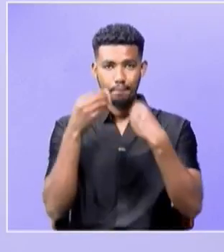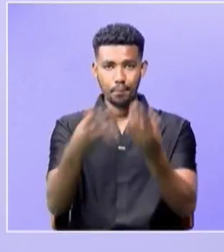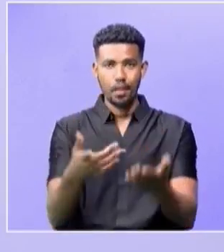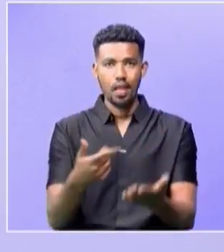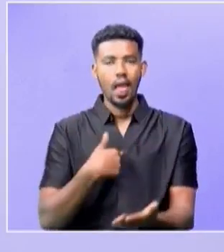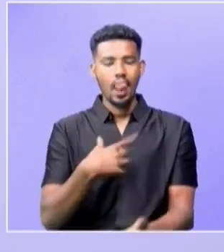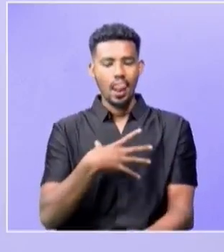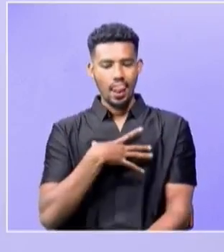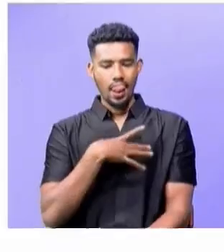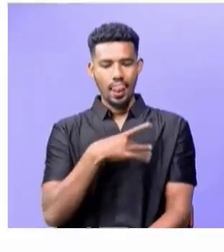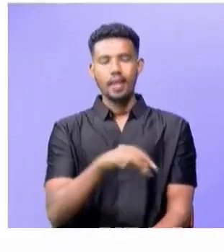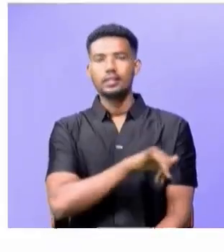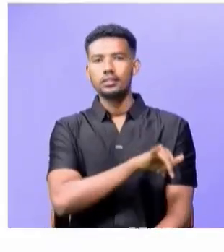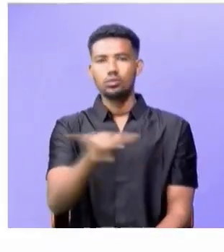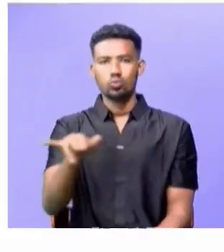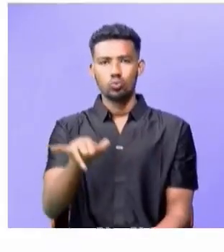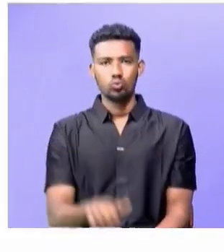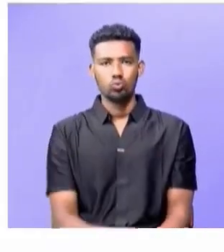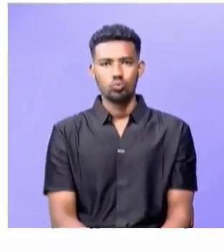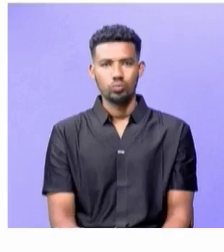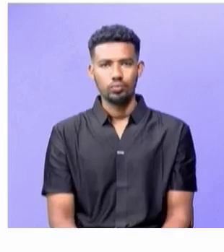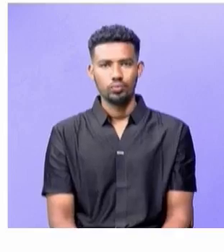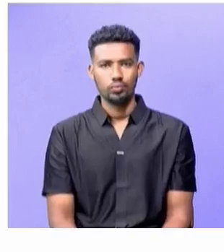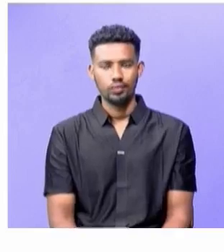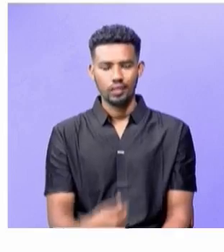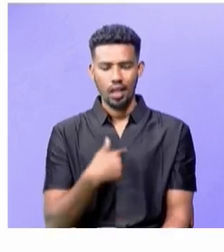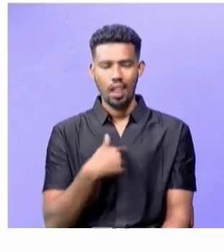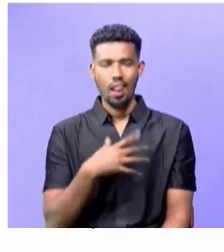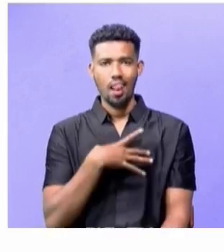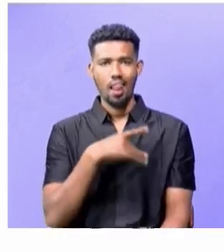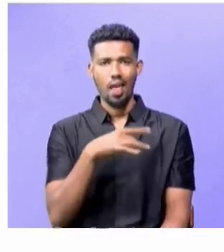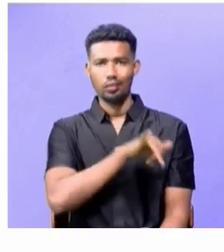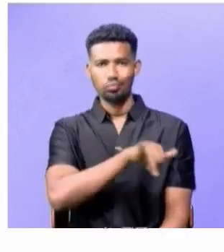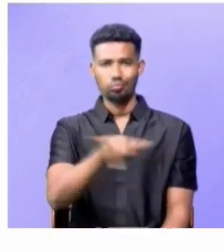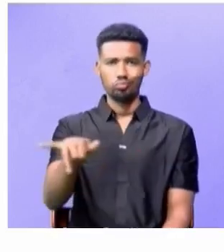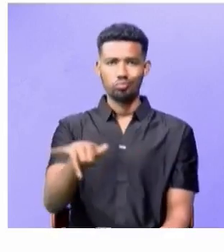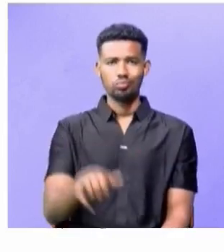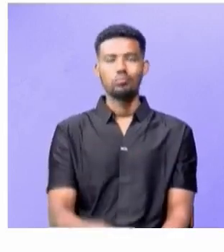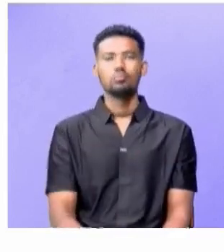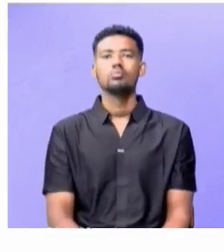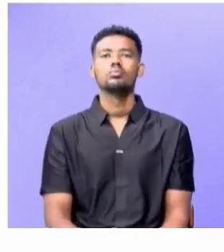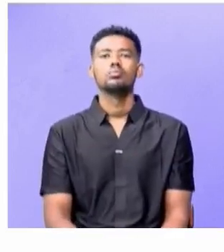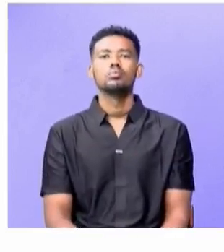to, means I like to.